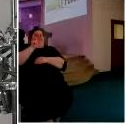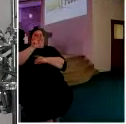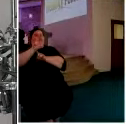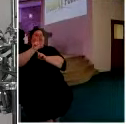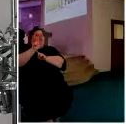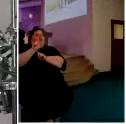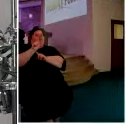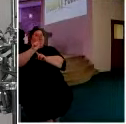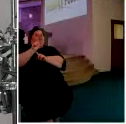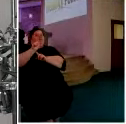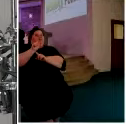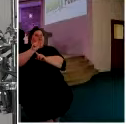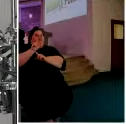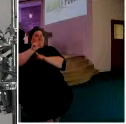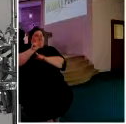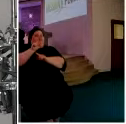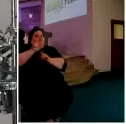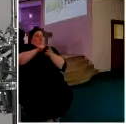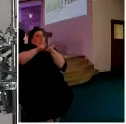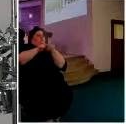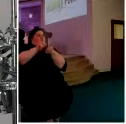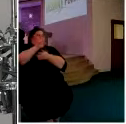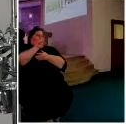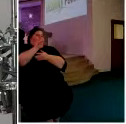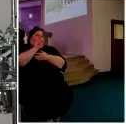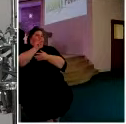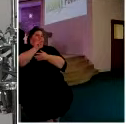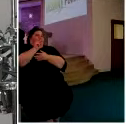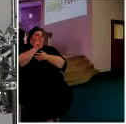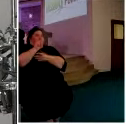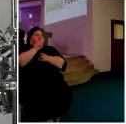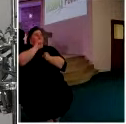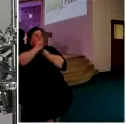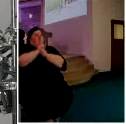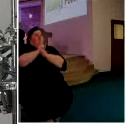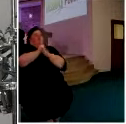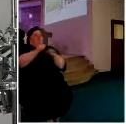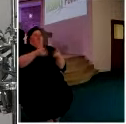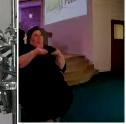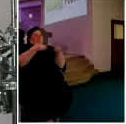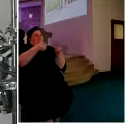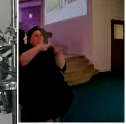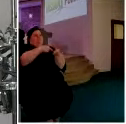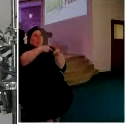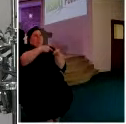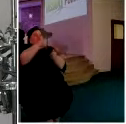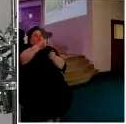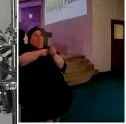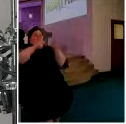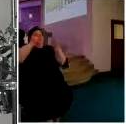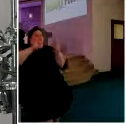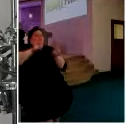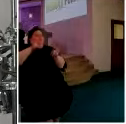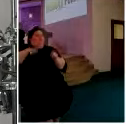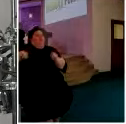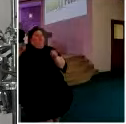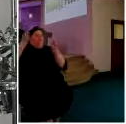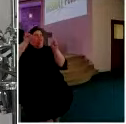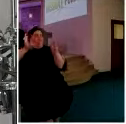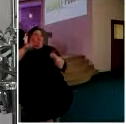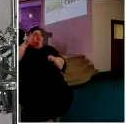gives us in this passage of Romans, he gives us a common ground for every person that gets to hear